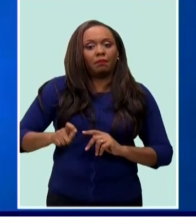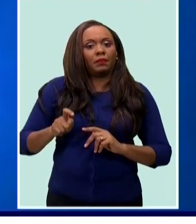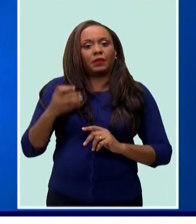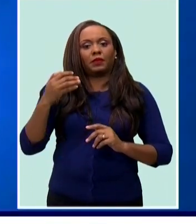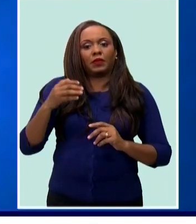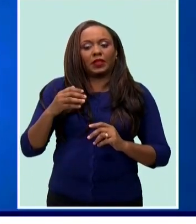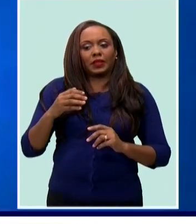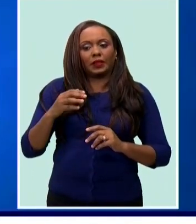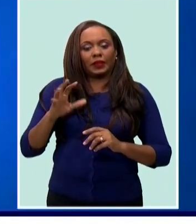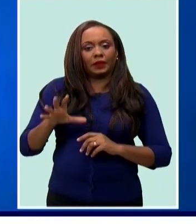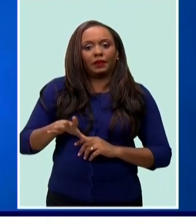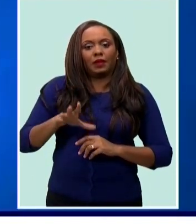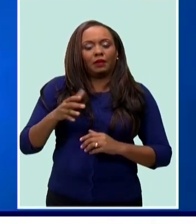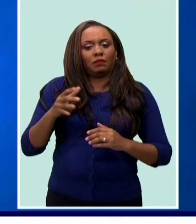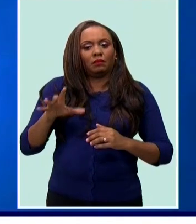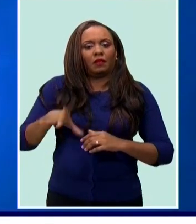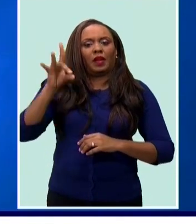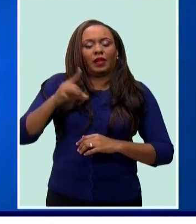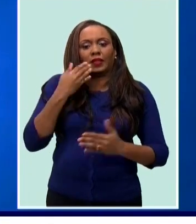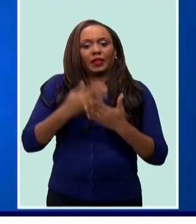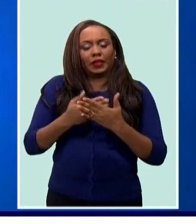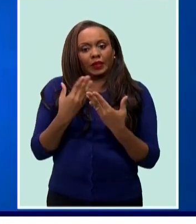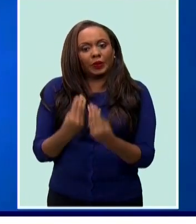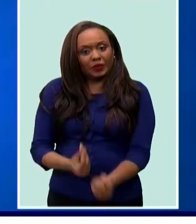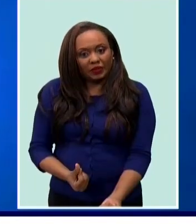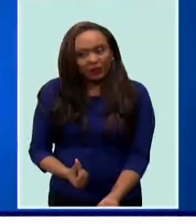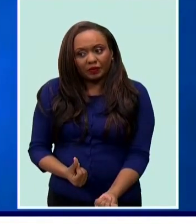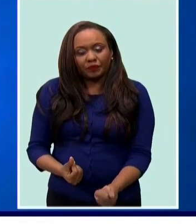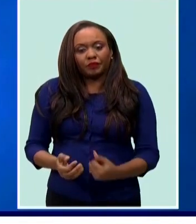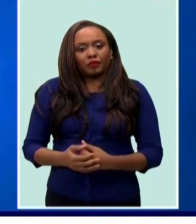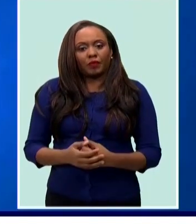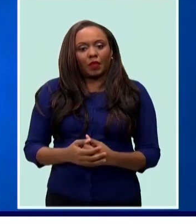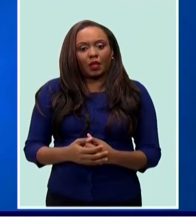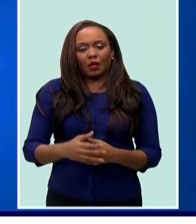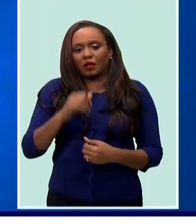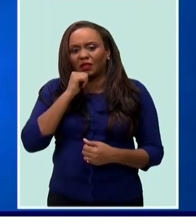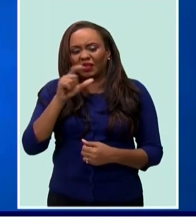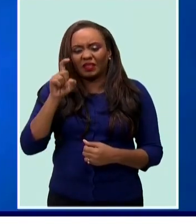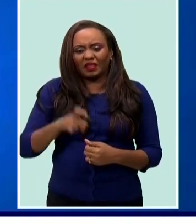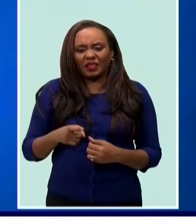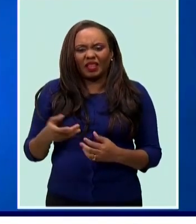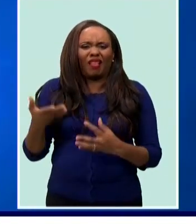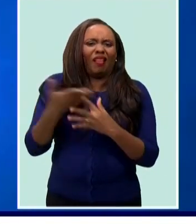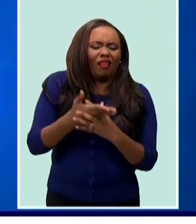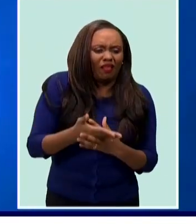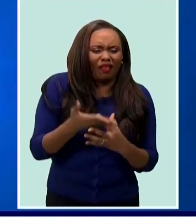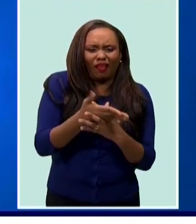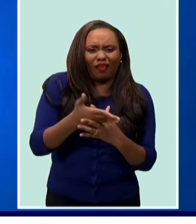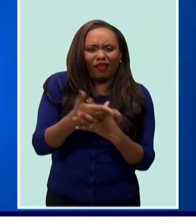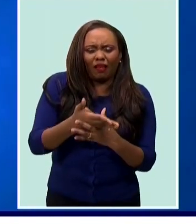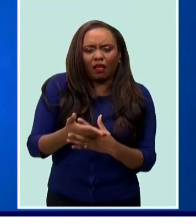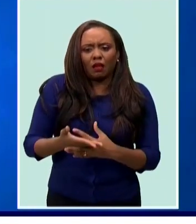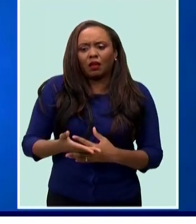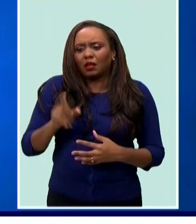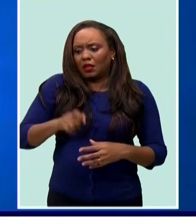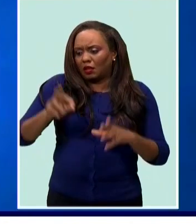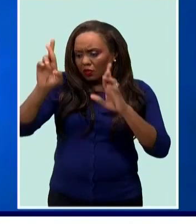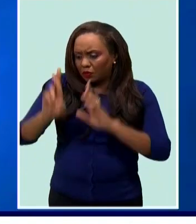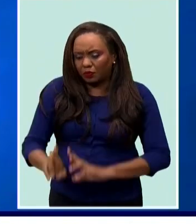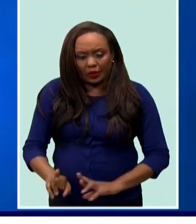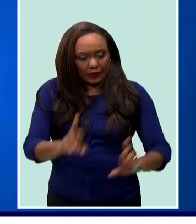the internationally recognized and accepted principles of non-interference, non-intervention in the affairs of states, respect for